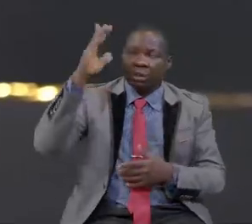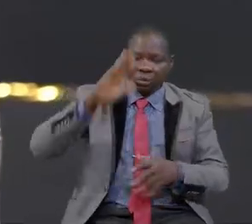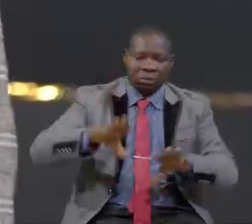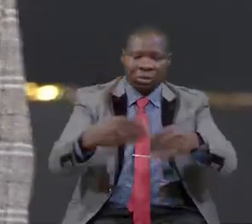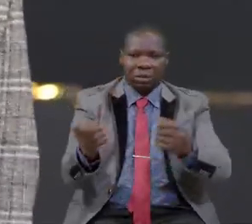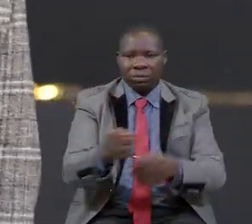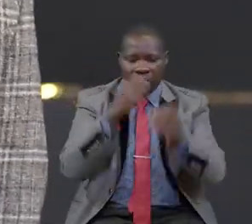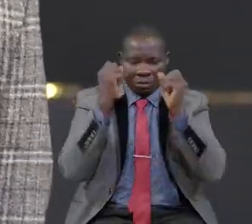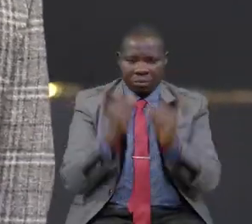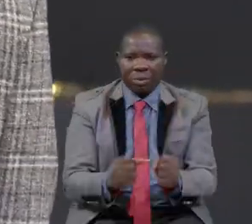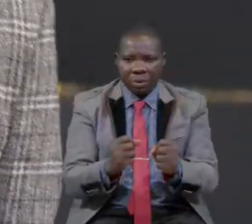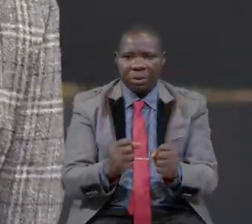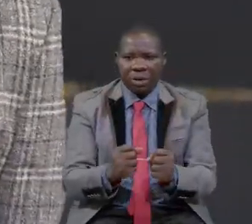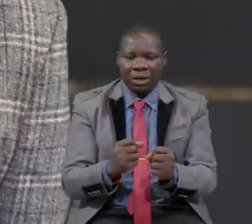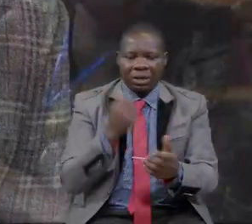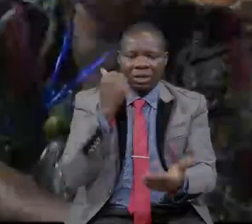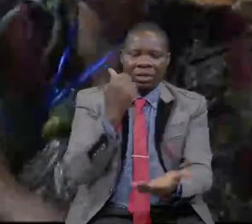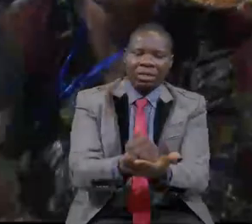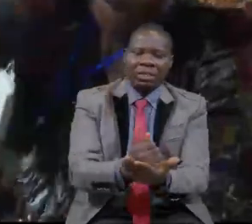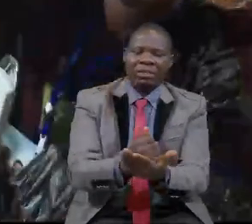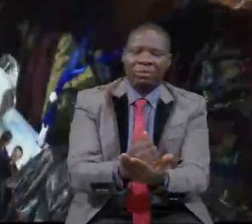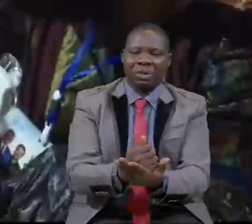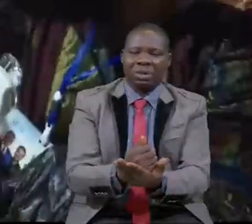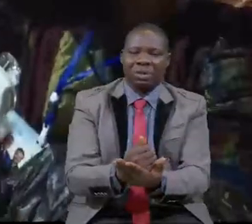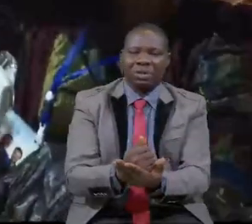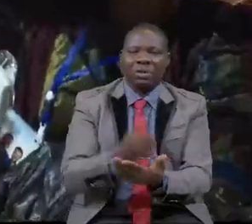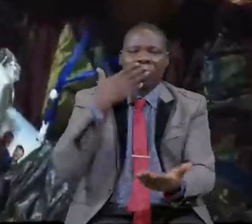Amen. Give your normal amen. Amen.